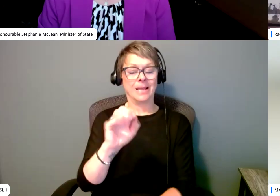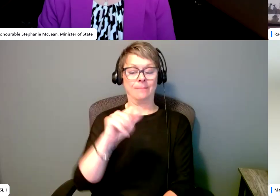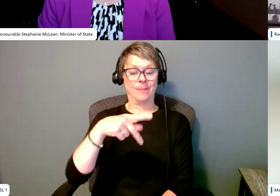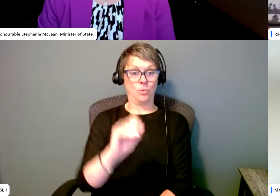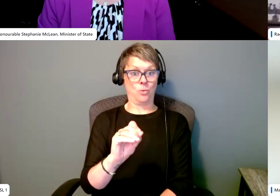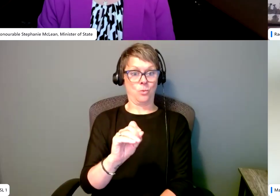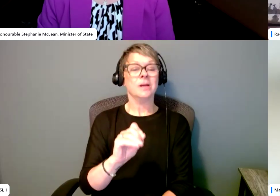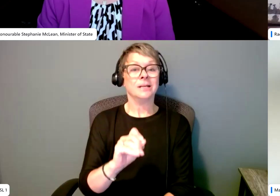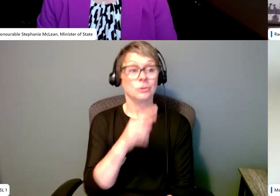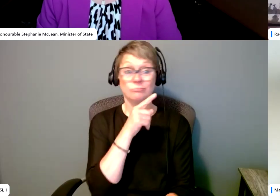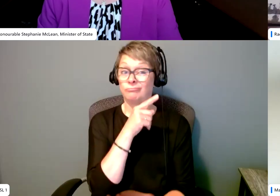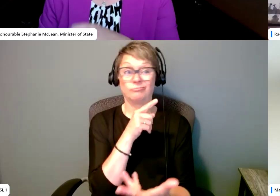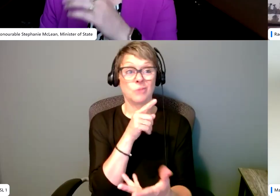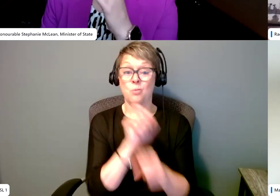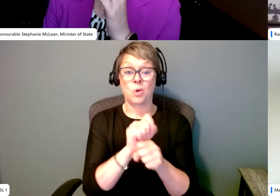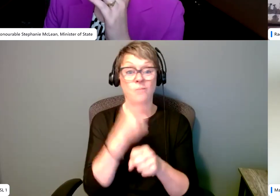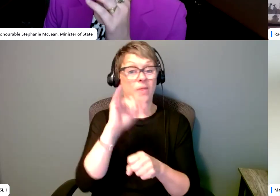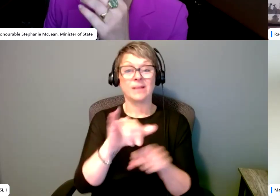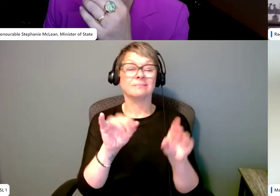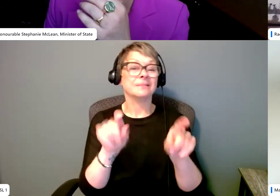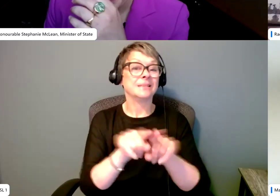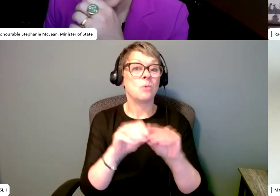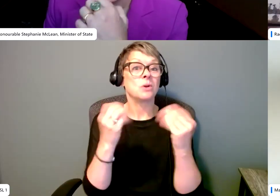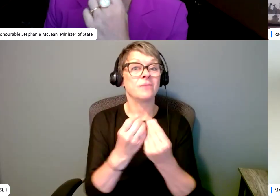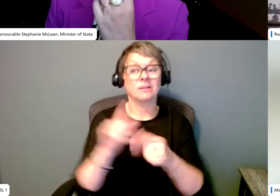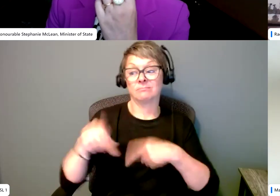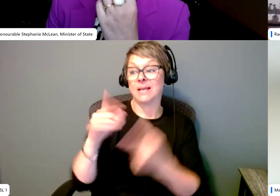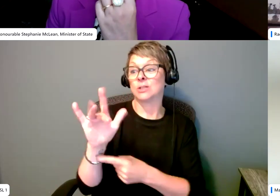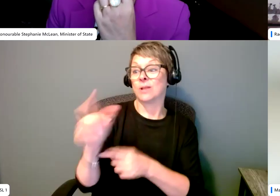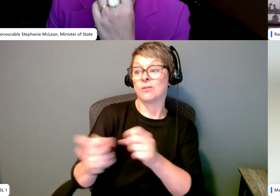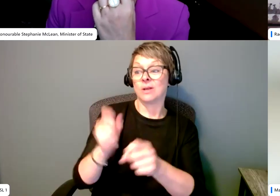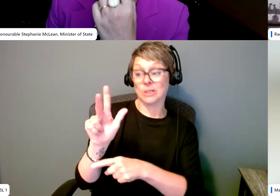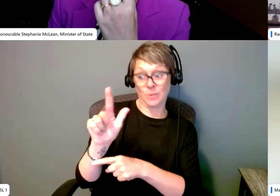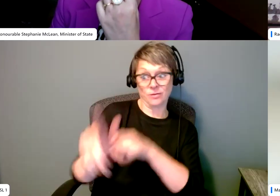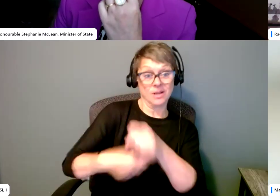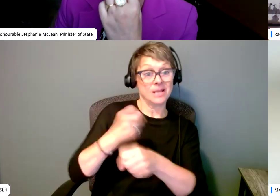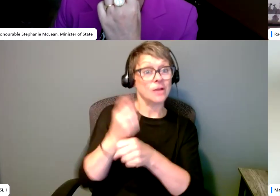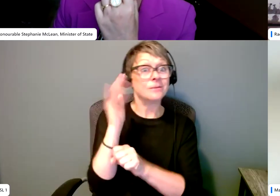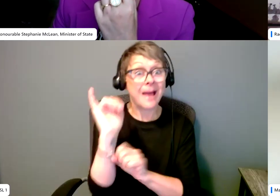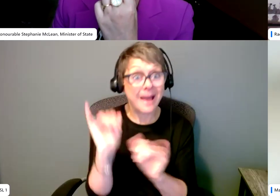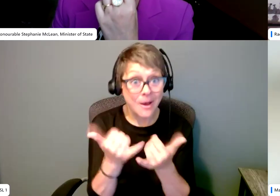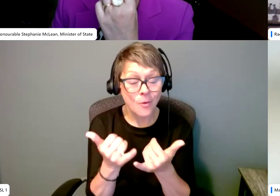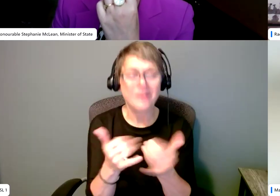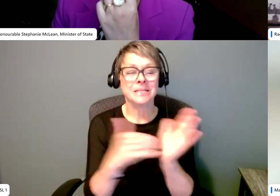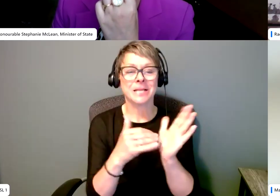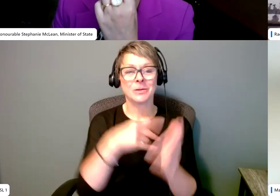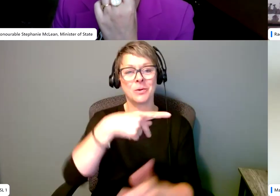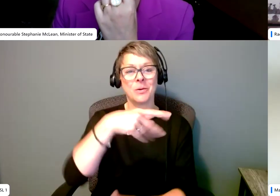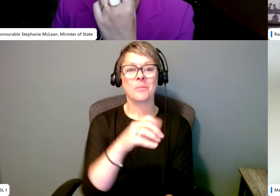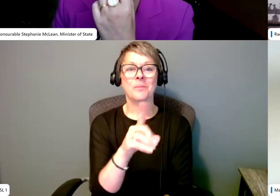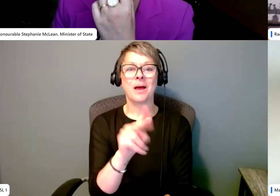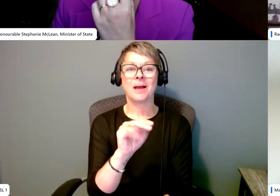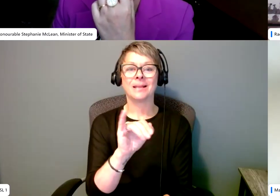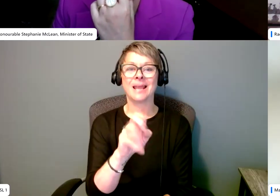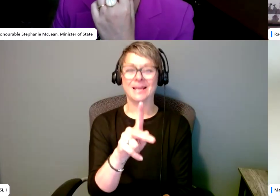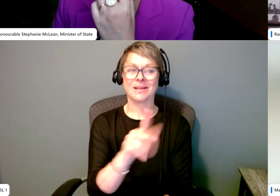the past 23 years would not have been possible without the leadership of Dr. Podnieks. So I